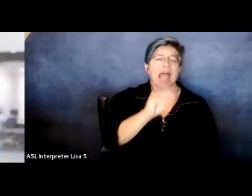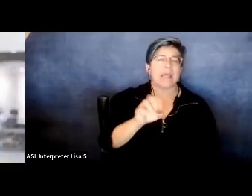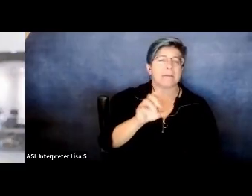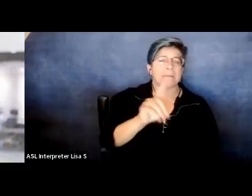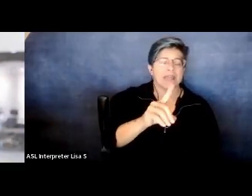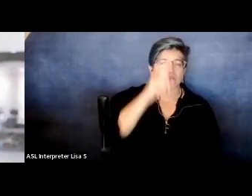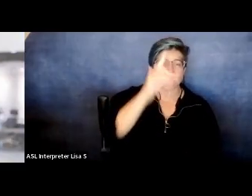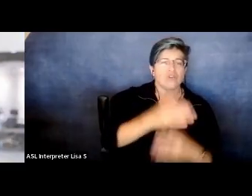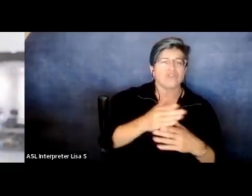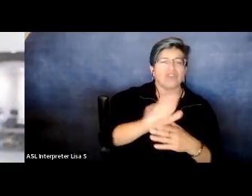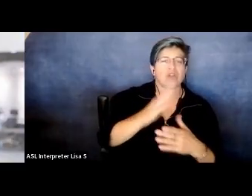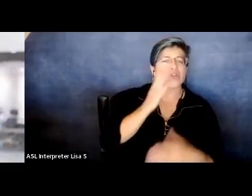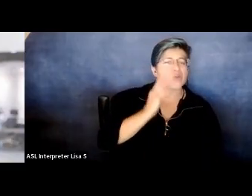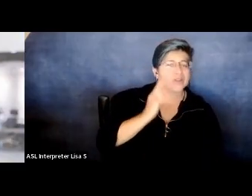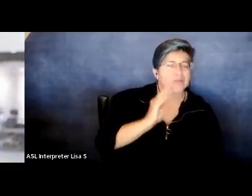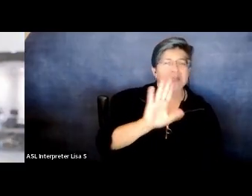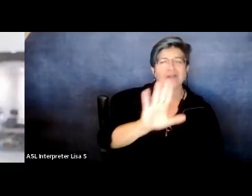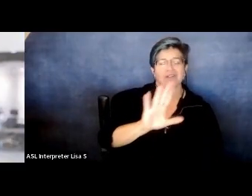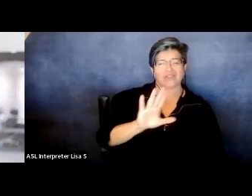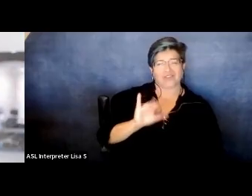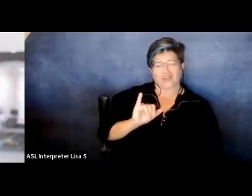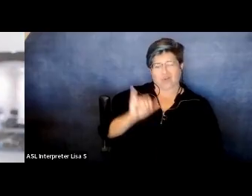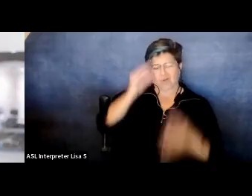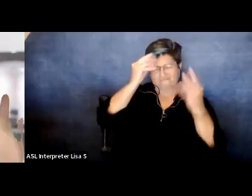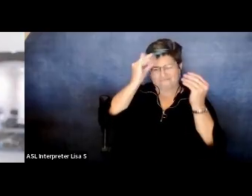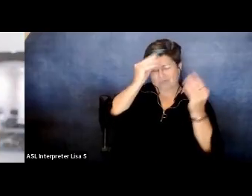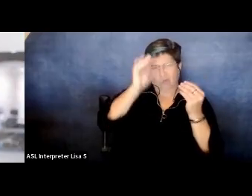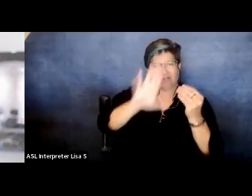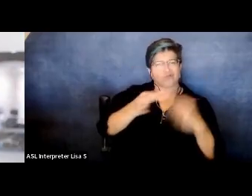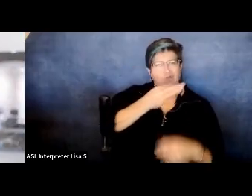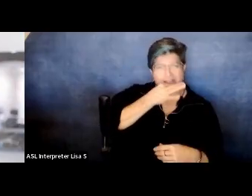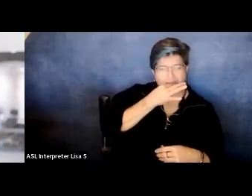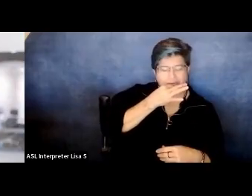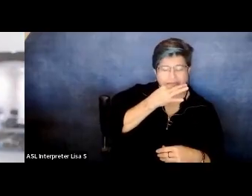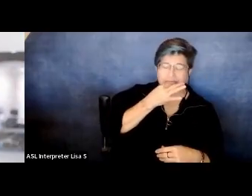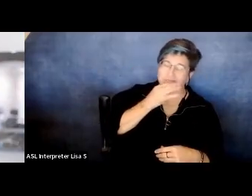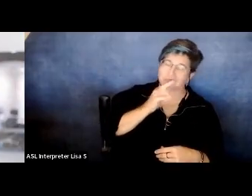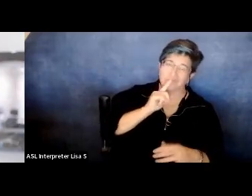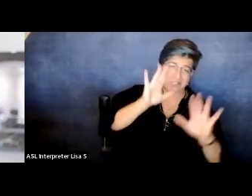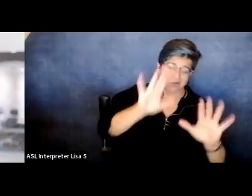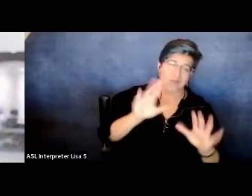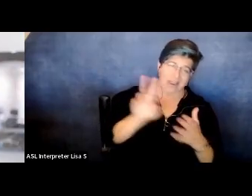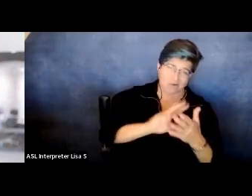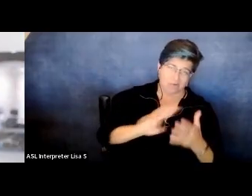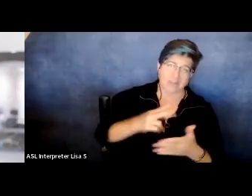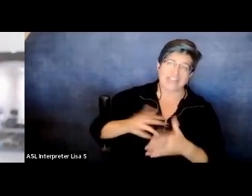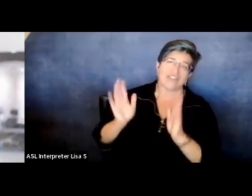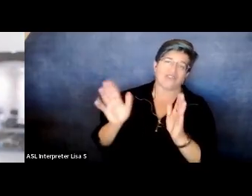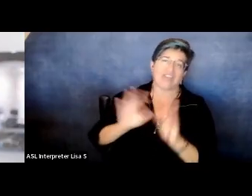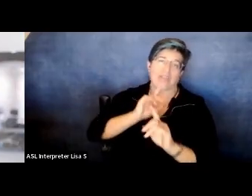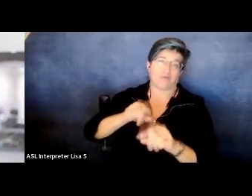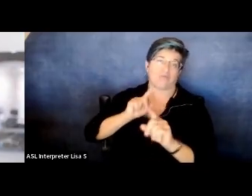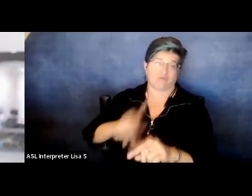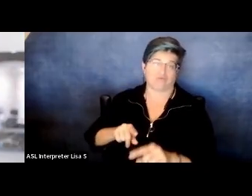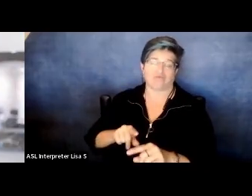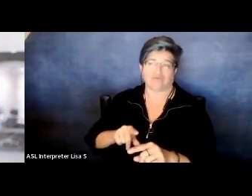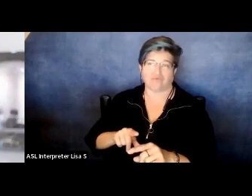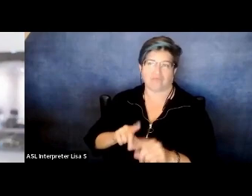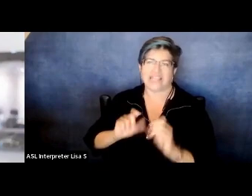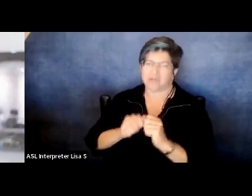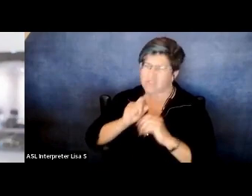your experience, your insight, your expertise. It was great to read in the chat how impactful that was